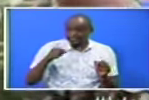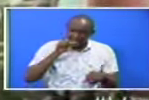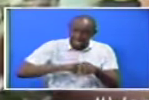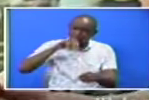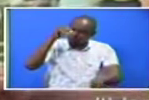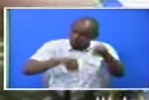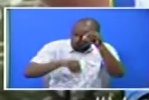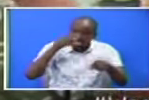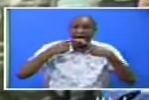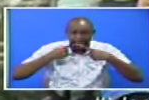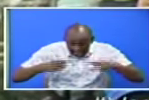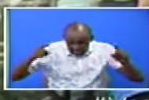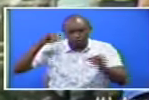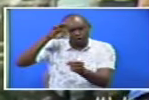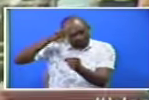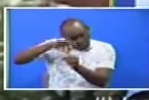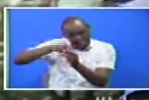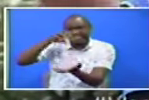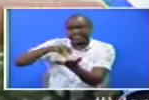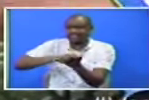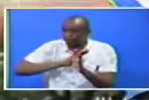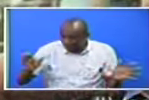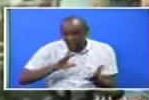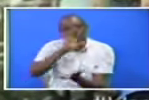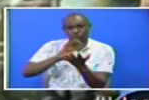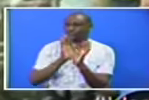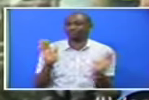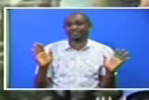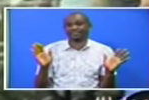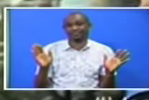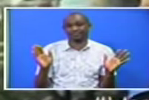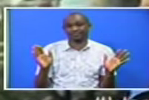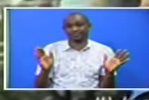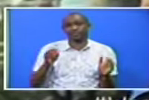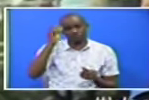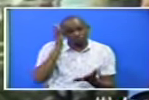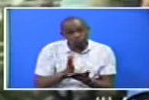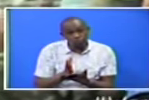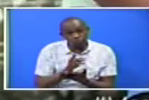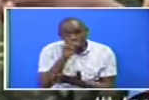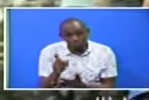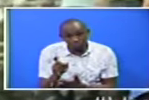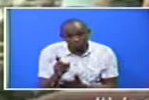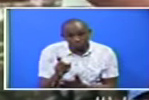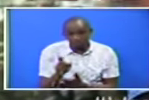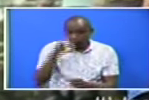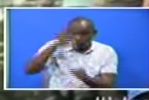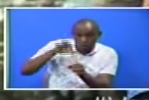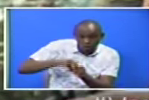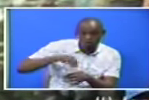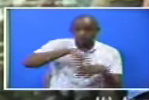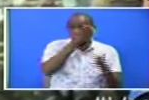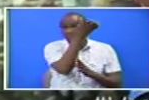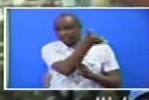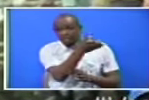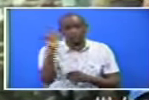uchaguzi itatangazwa kwa polling center na constituencies. Ndio. Hakuna kura itapelekwa